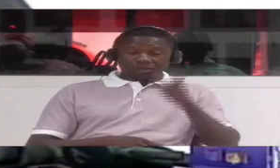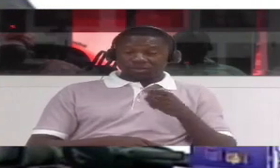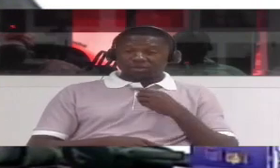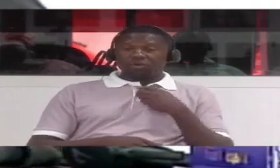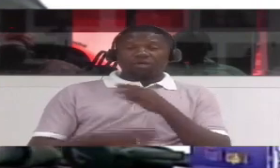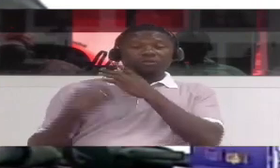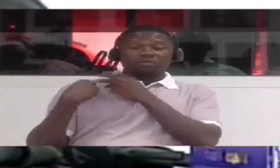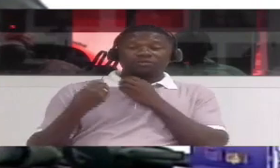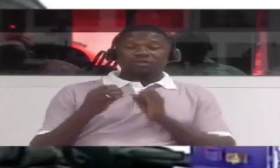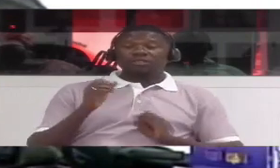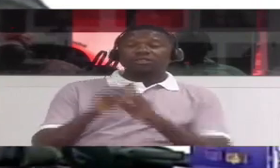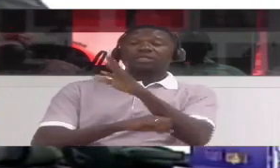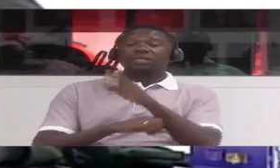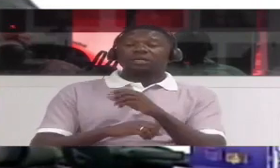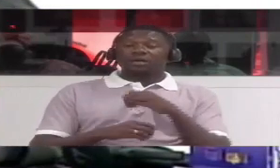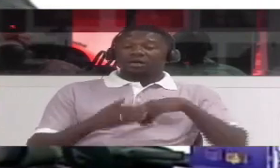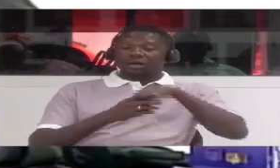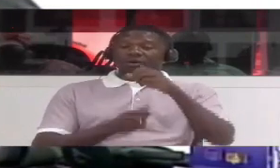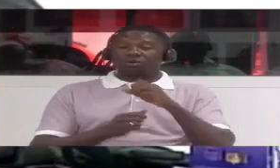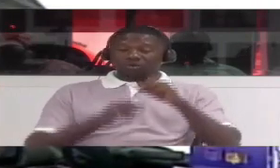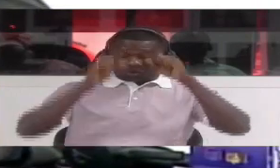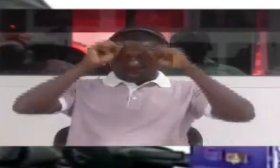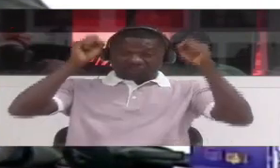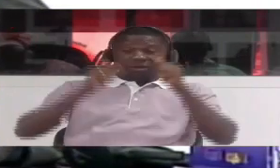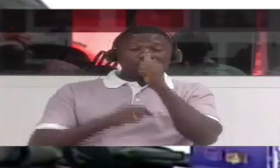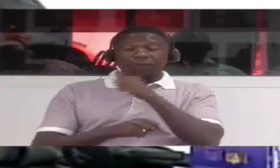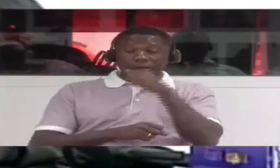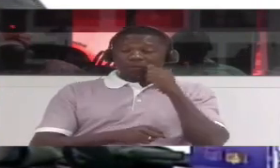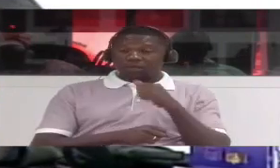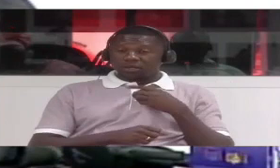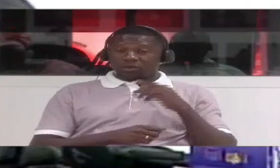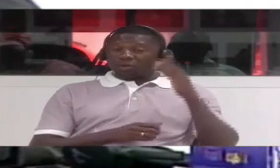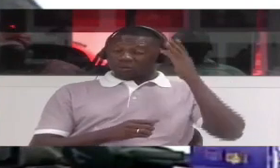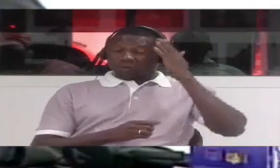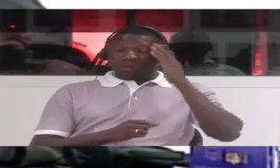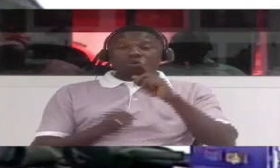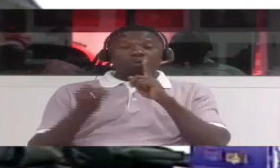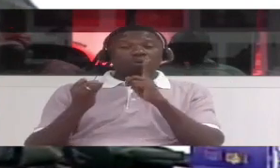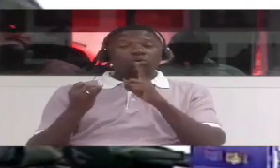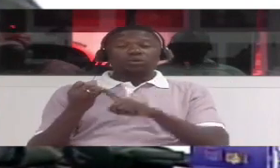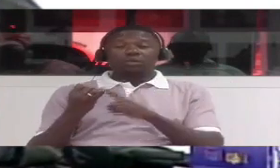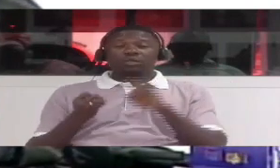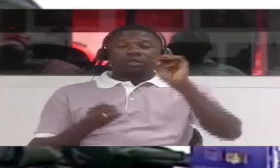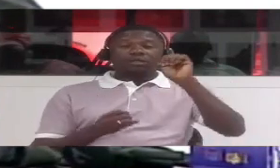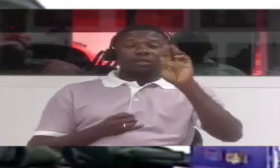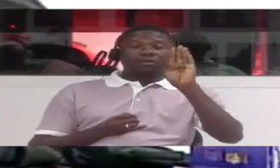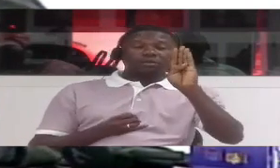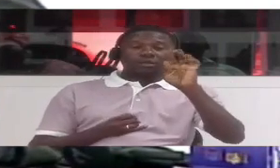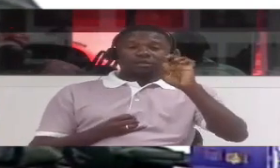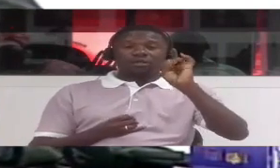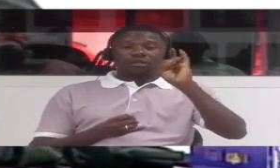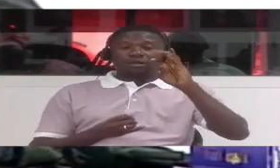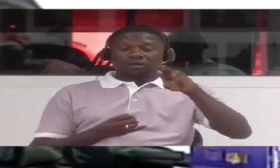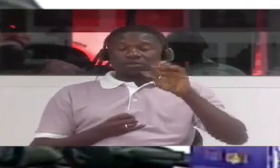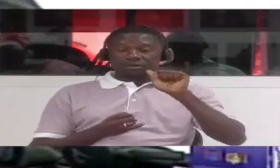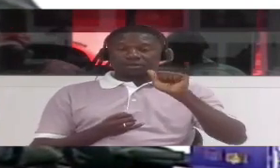secrets, that the most well-known among them was Ibrahim Asila and me, and myself, Lamin Jam. He told me